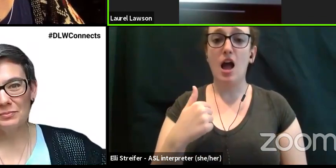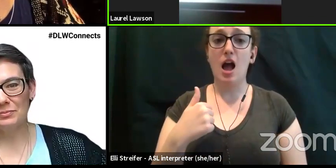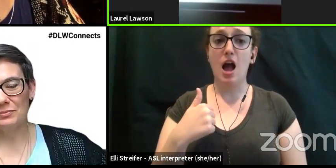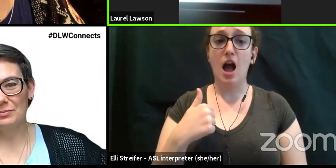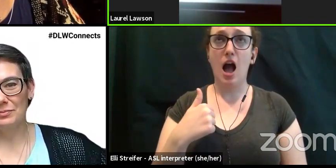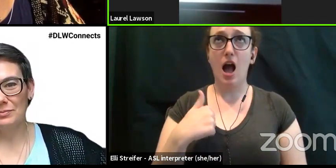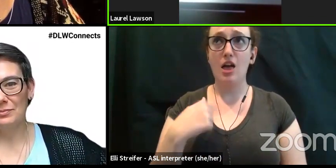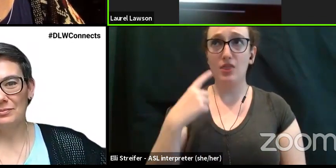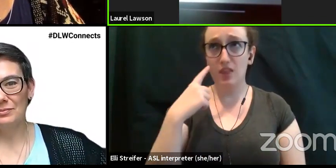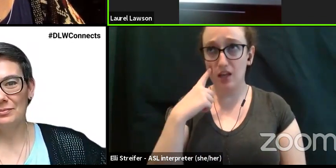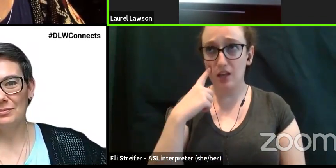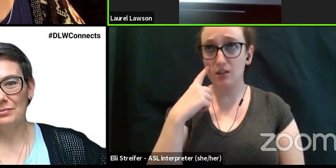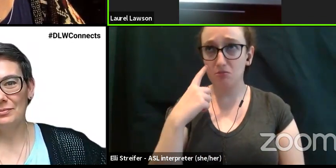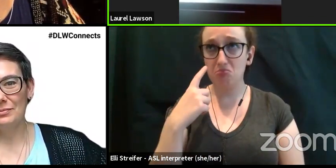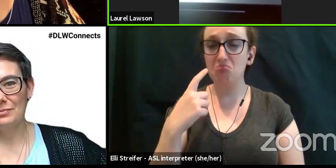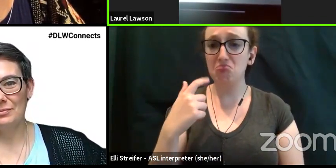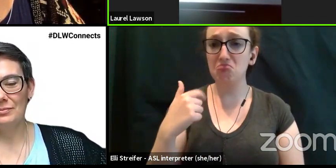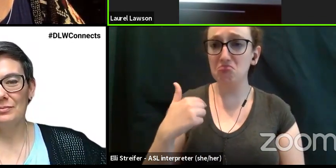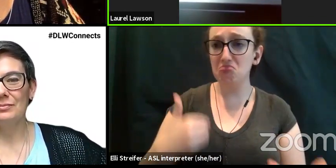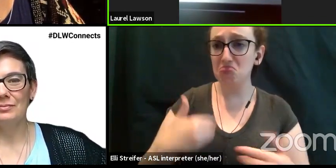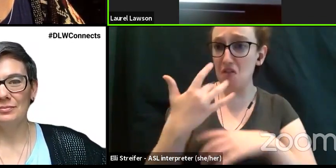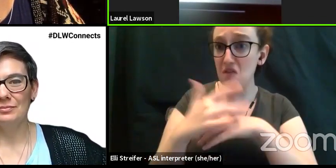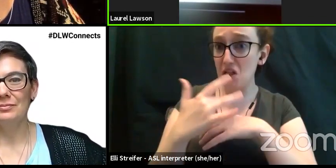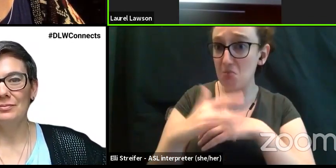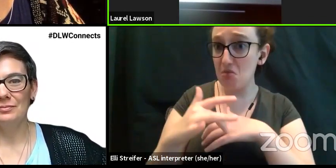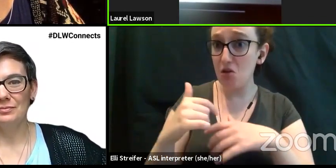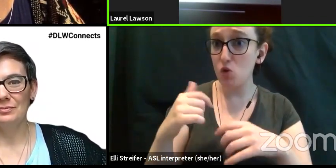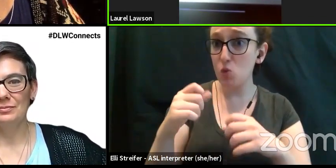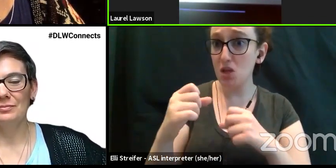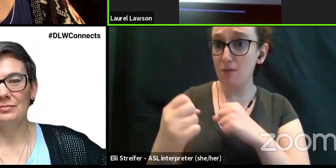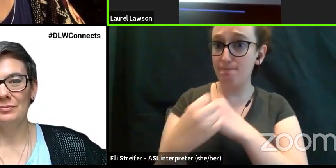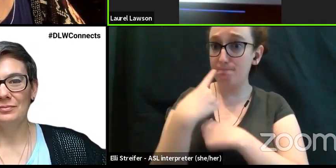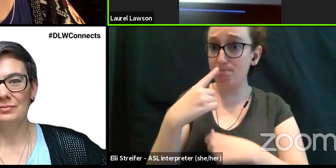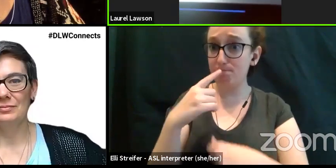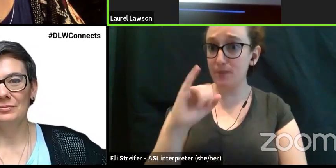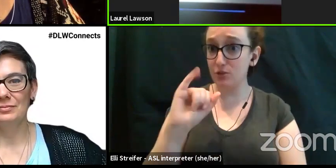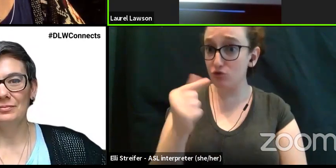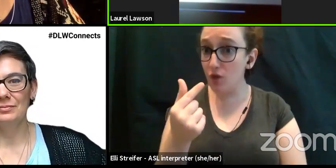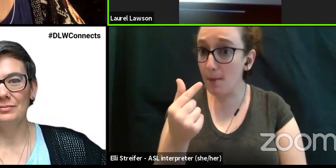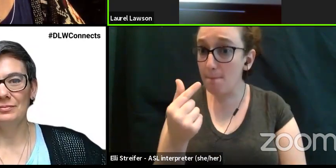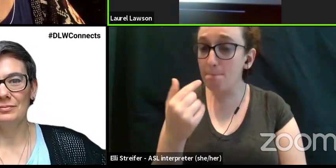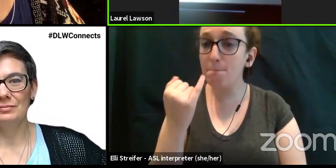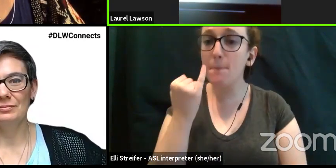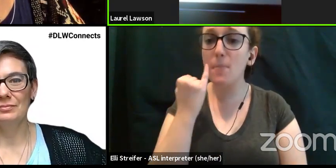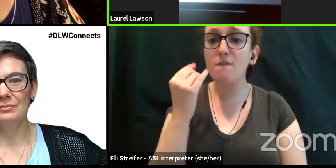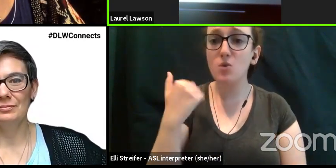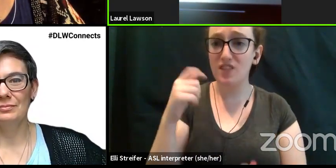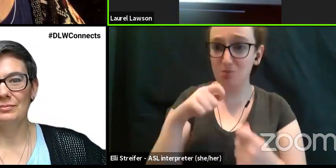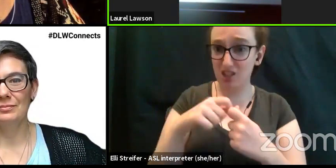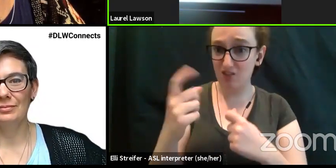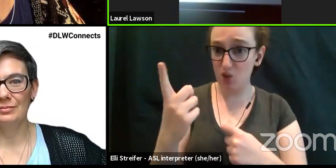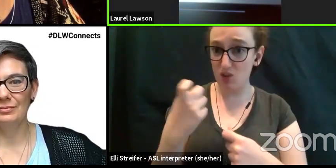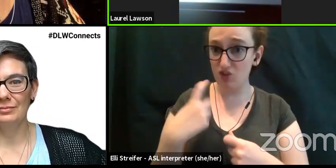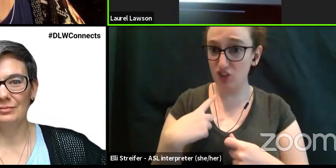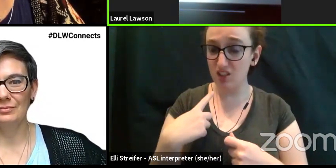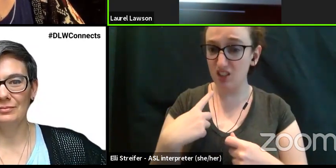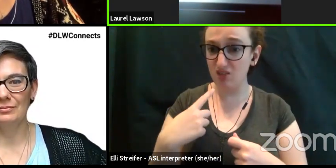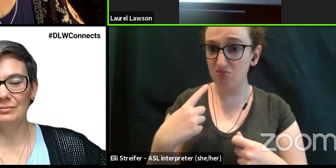pretty available on Instagram if people have specific questions that they want to reach